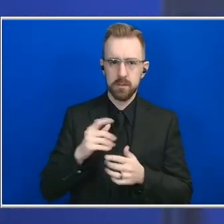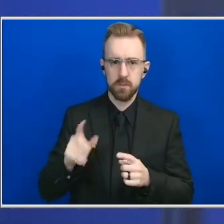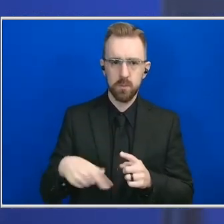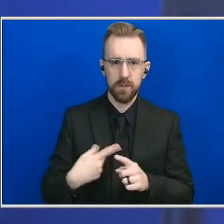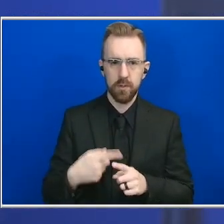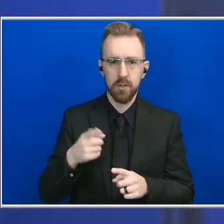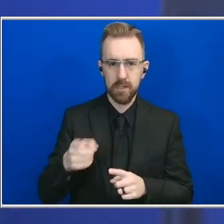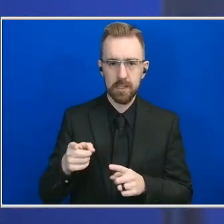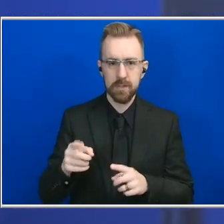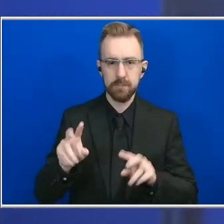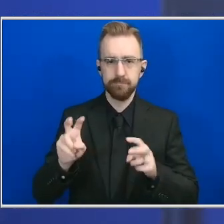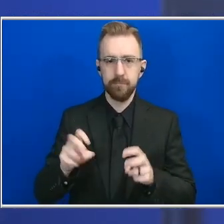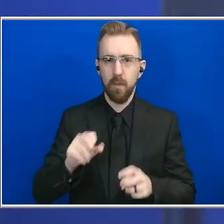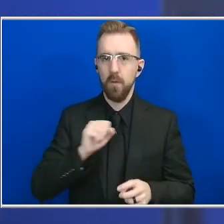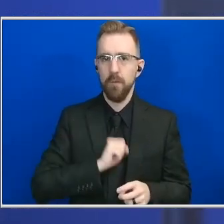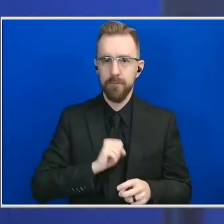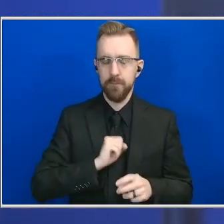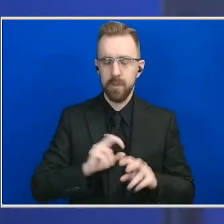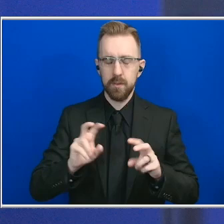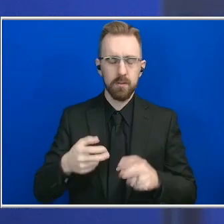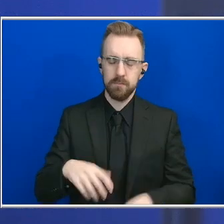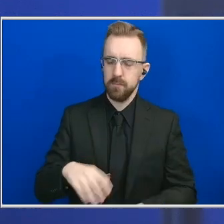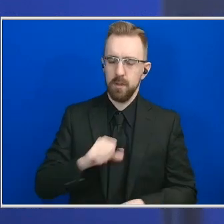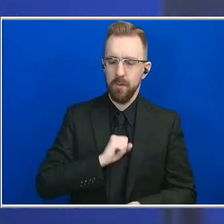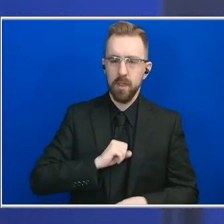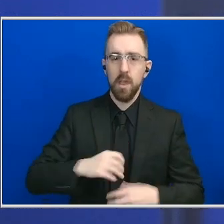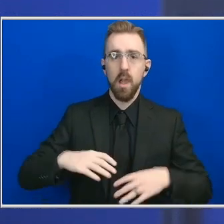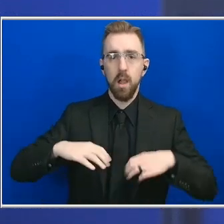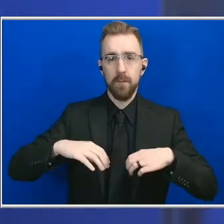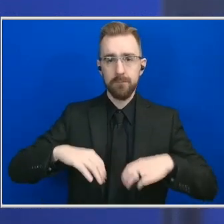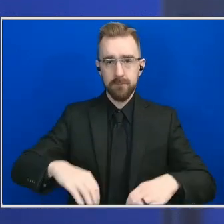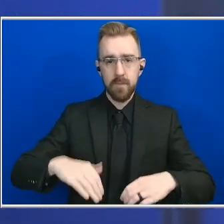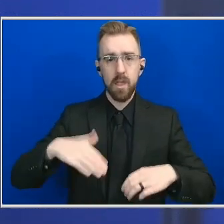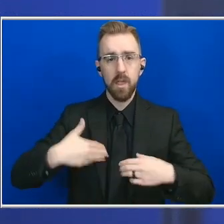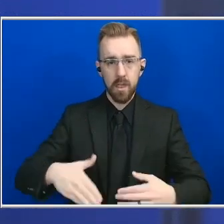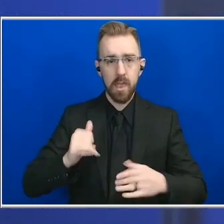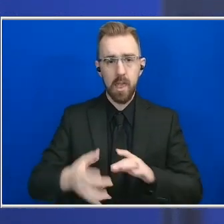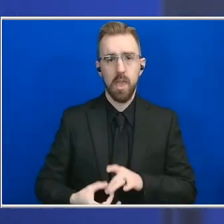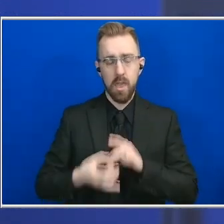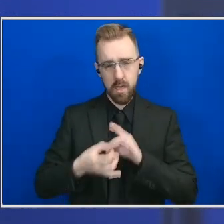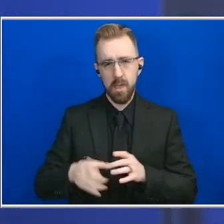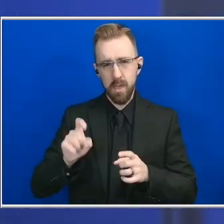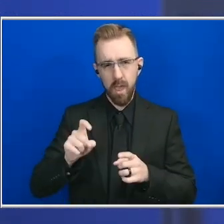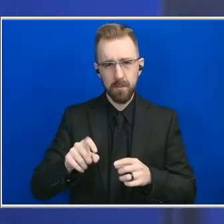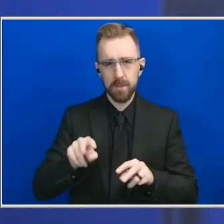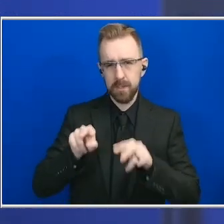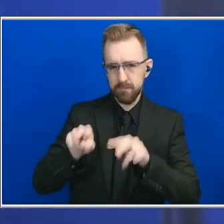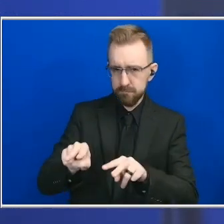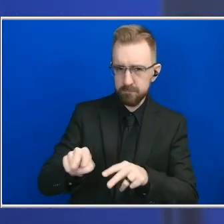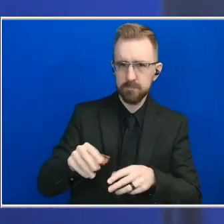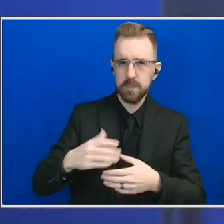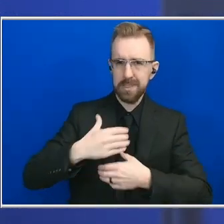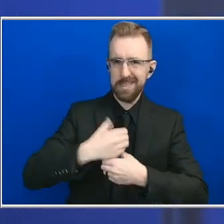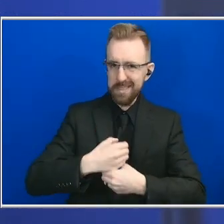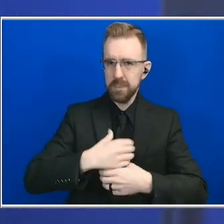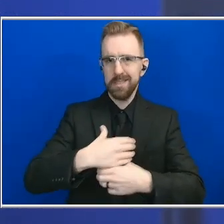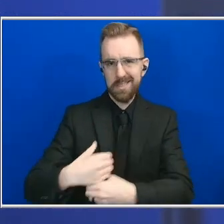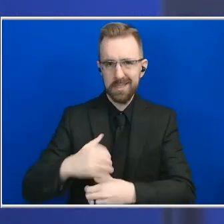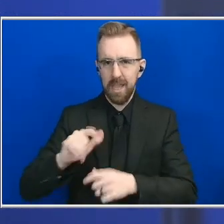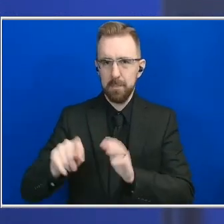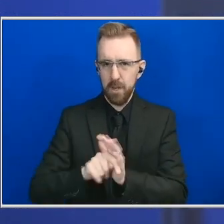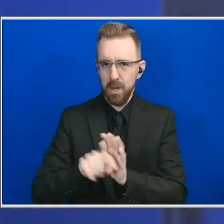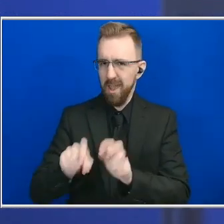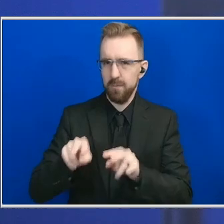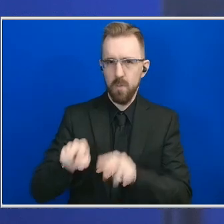are synchronized to that, so they have to constrict quite intensely during that time period. But there are companies I'm